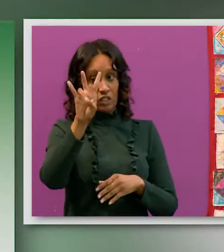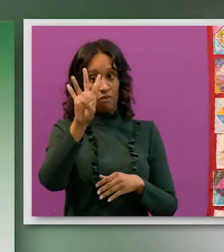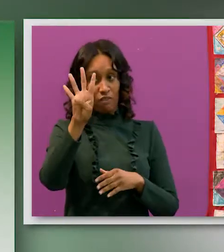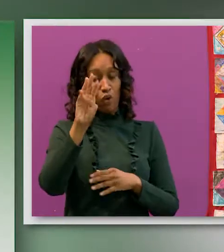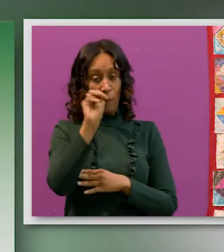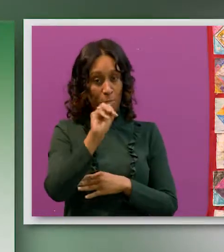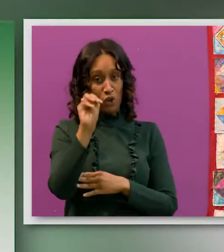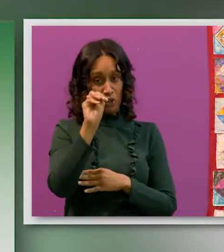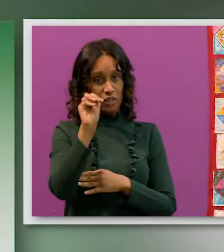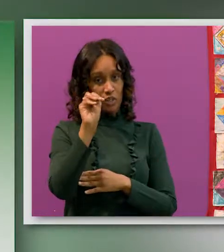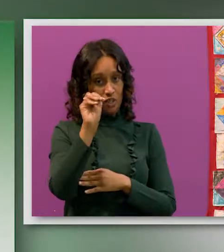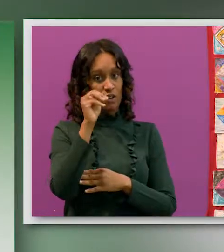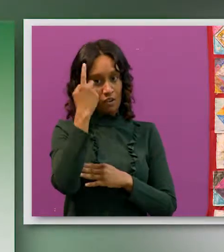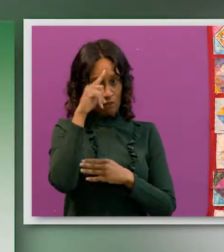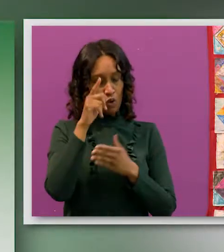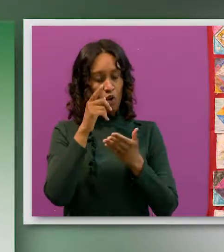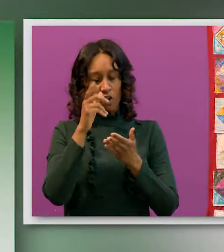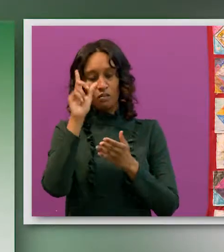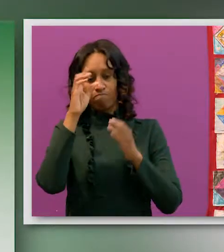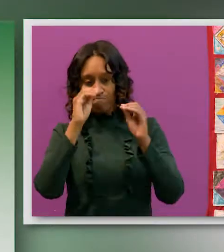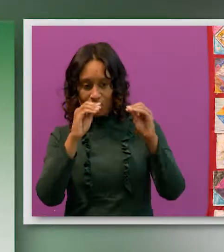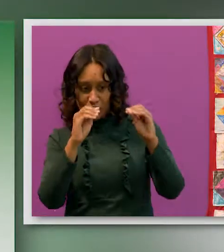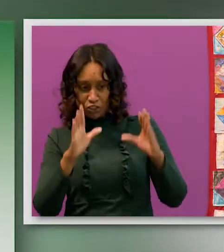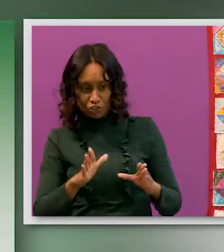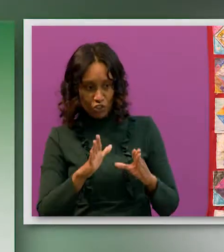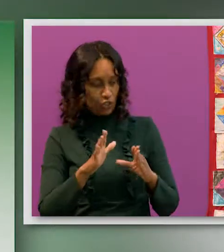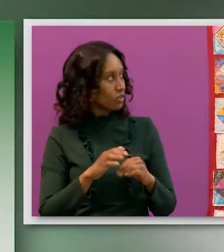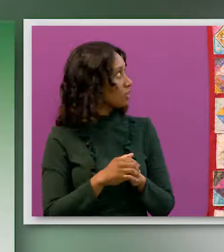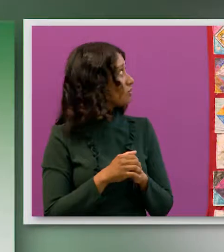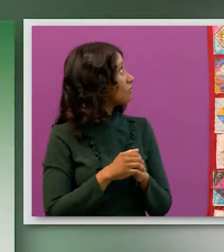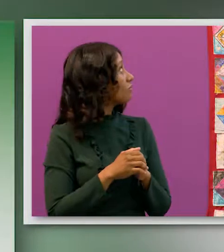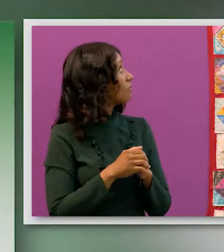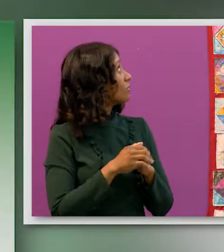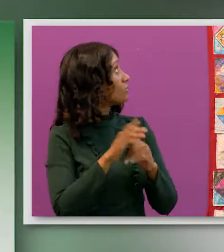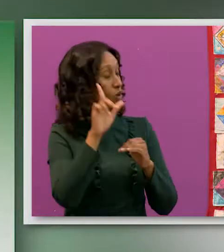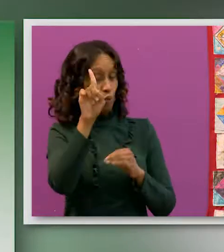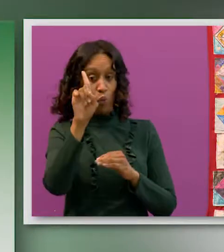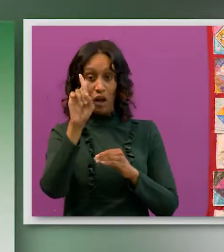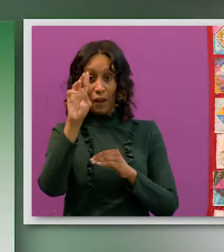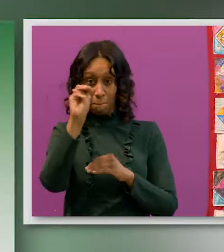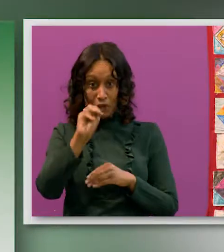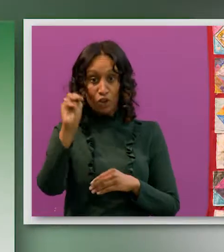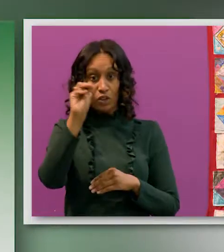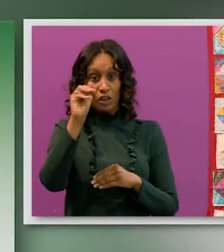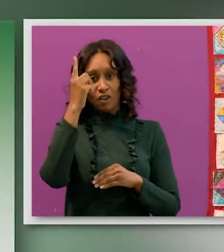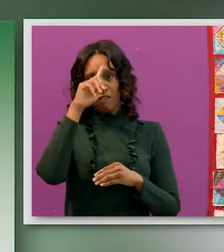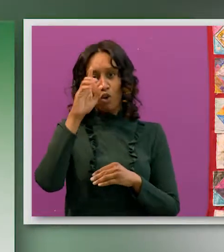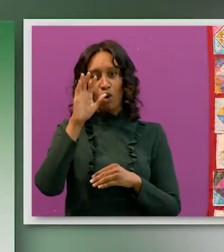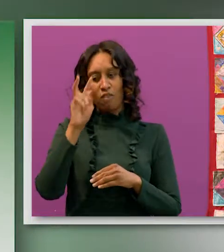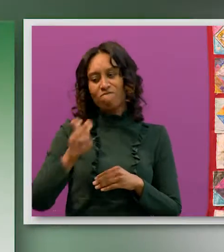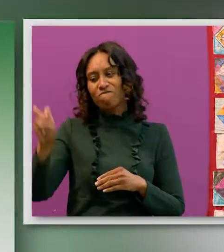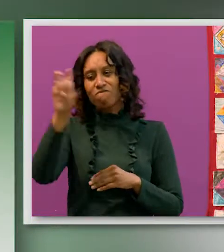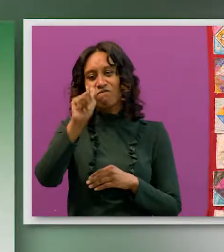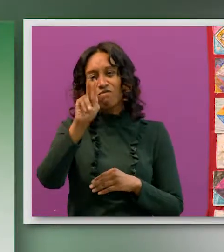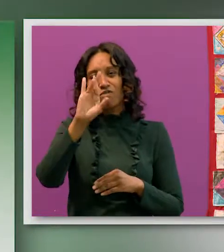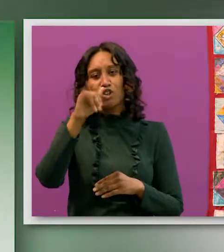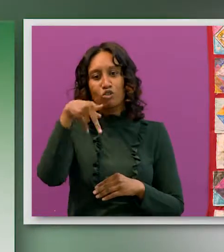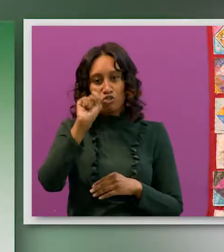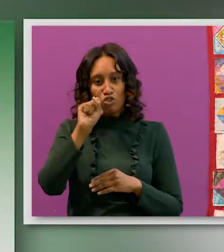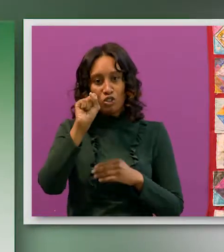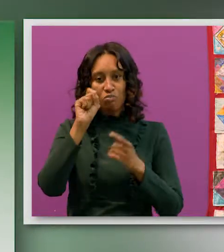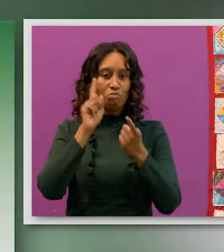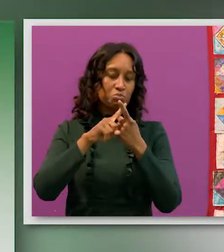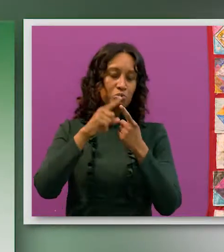providing them a contract that they have not had in 5 years. We spent $1 million in field trips for our children to go to art exhibitions